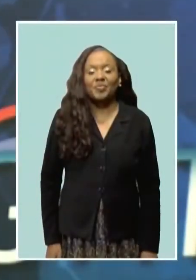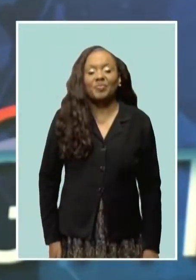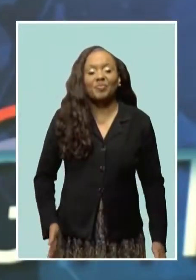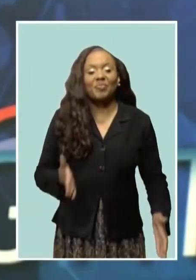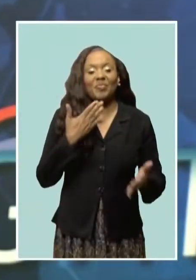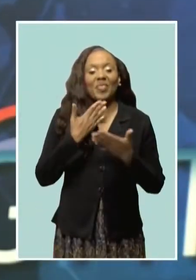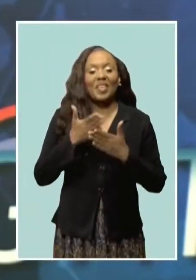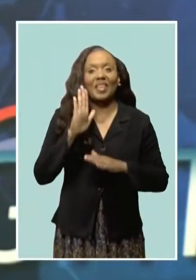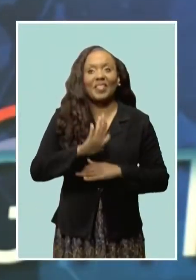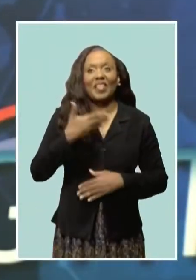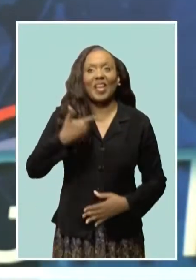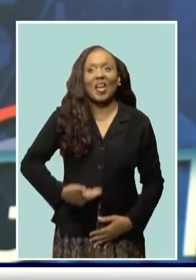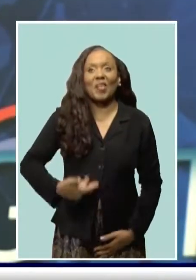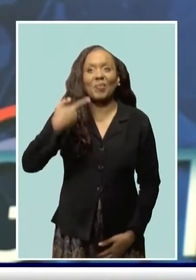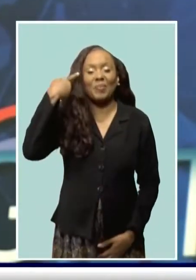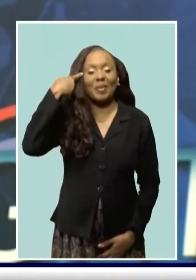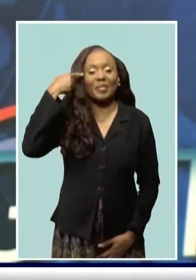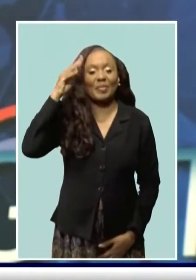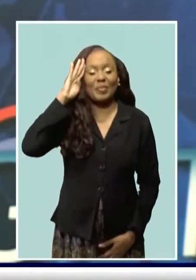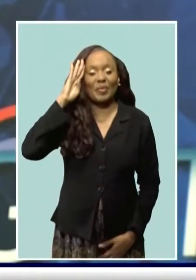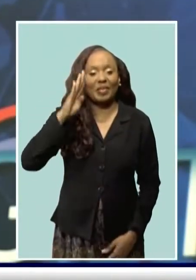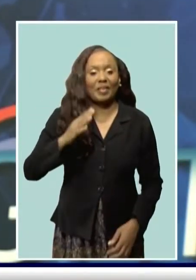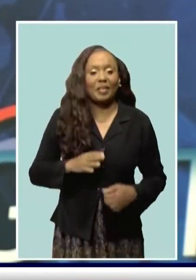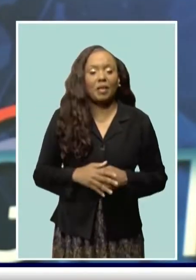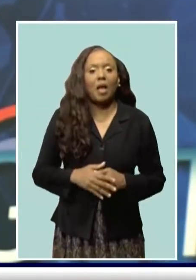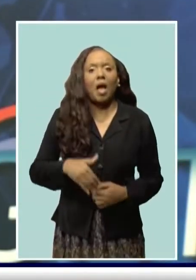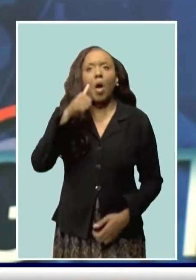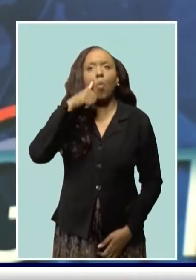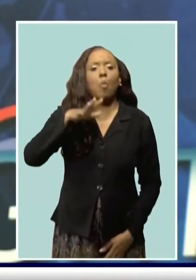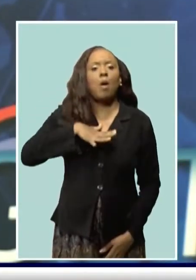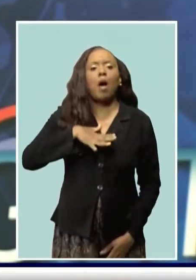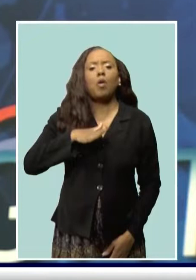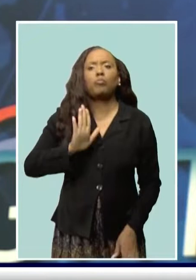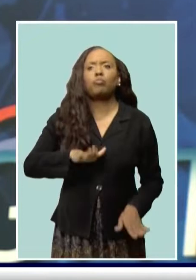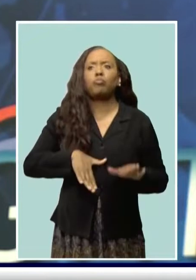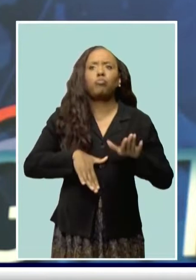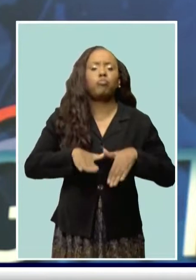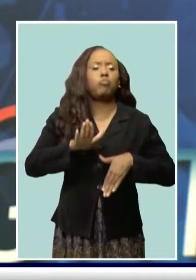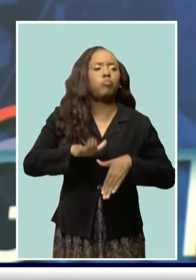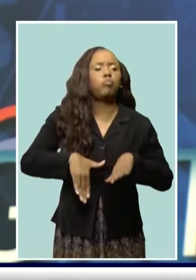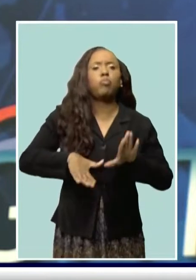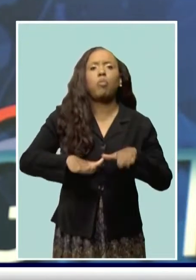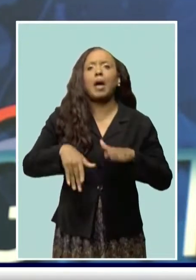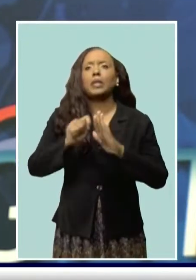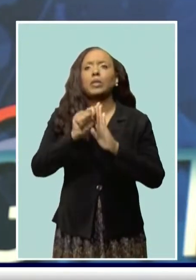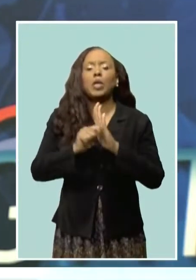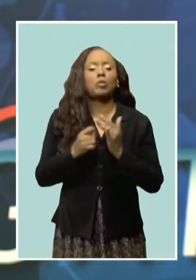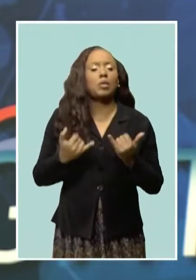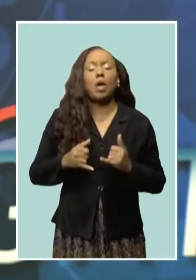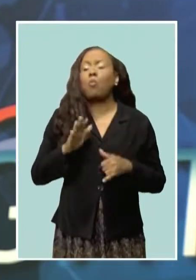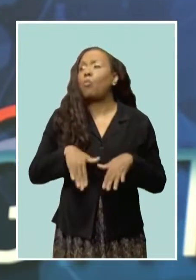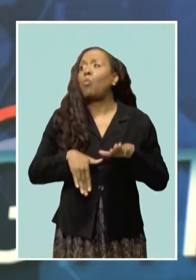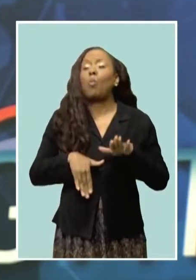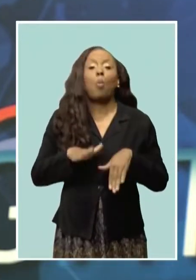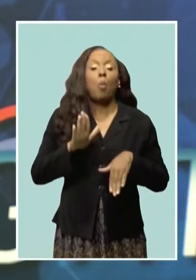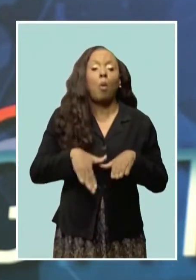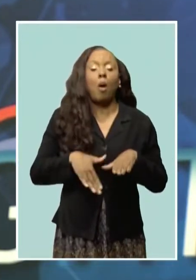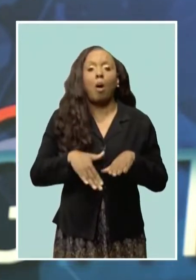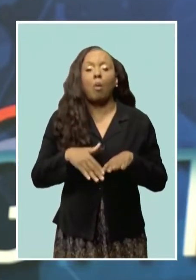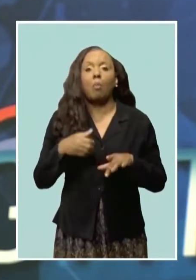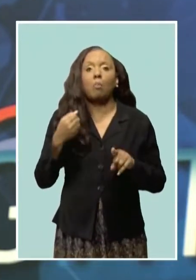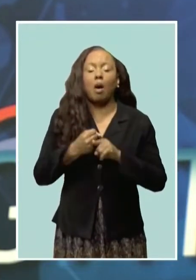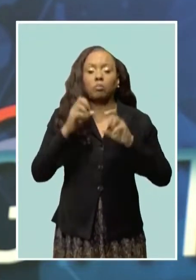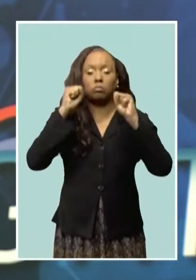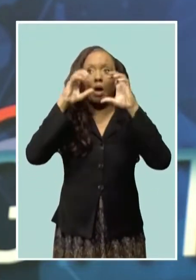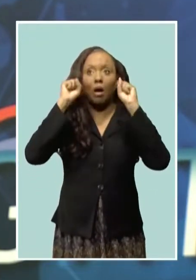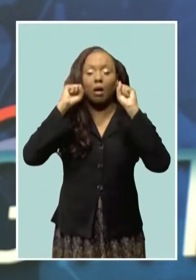Good evening, I'm Pearson Bowie. A woman walking in the city got the shock of her life today. She was struck by